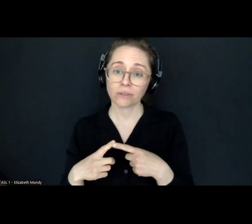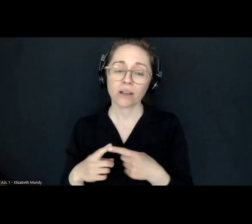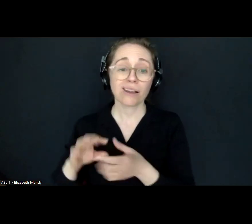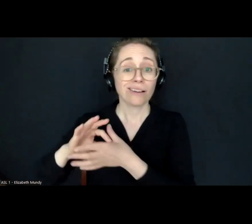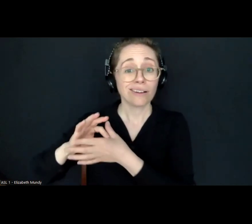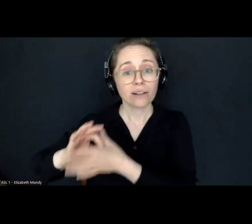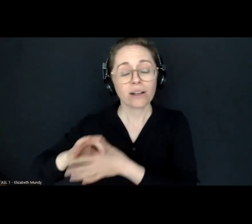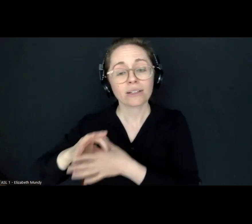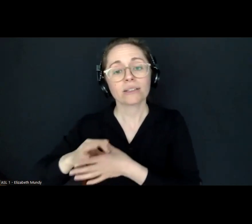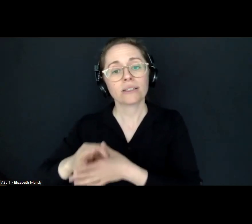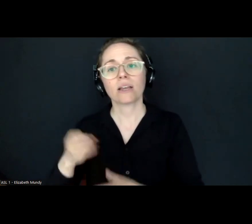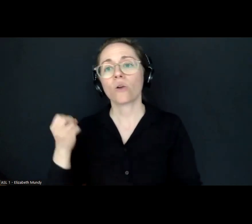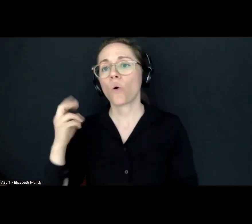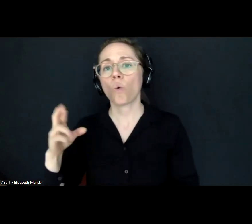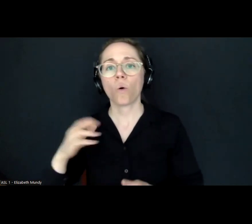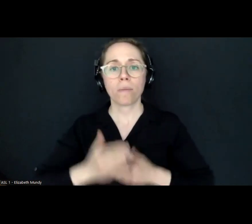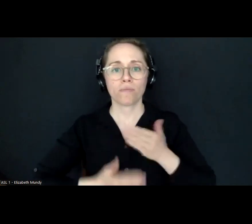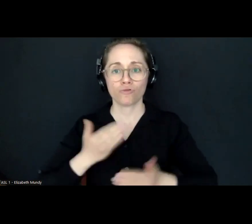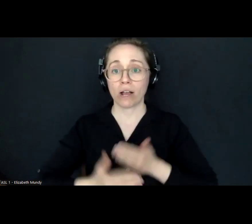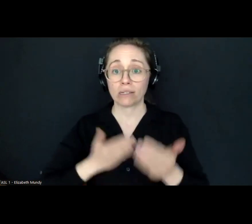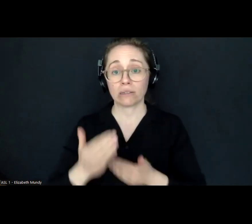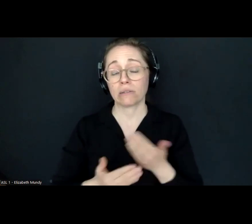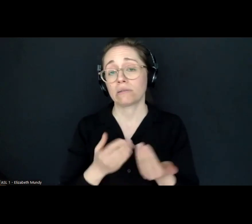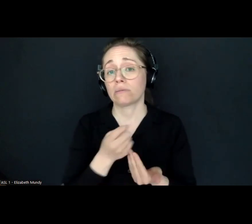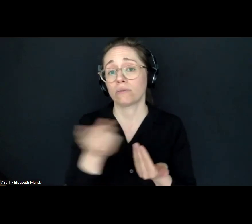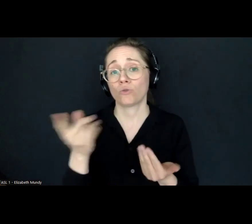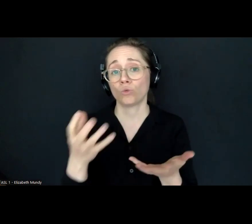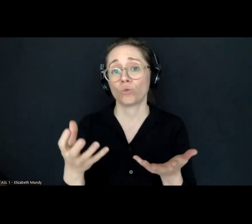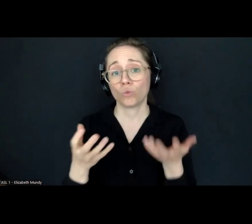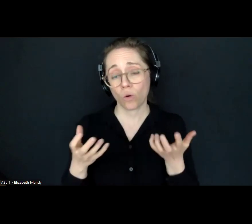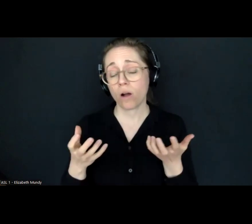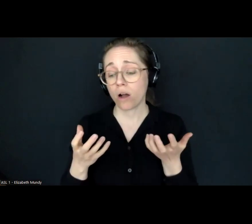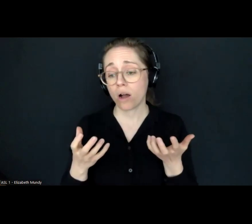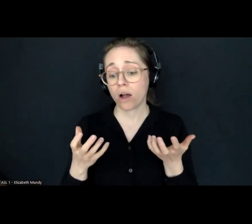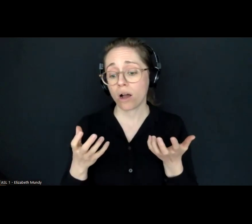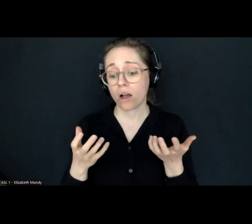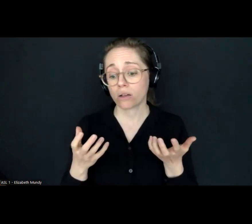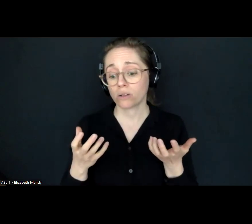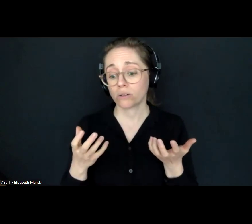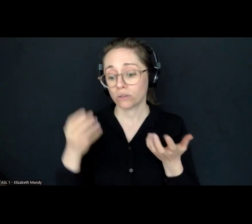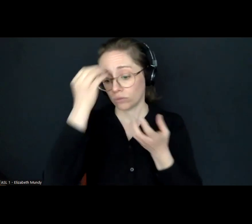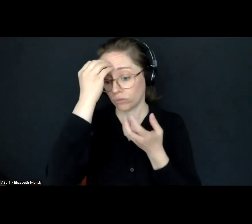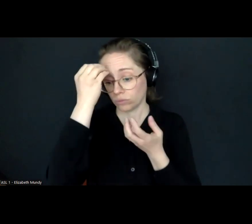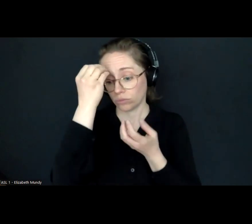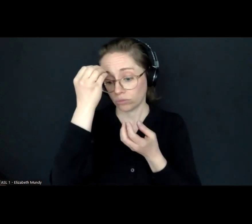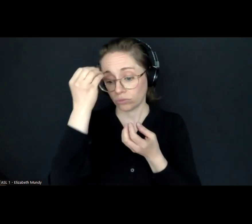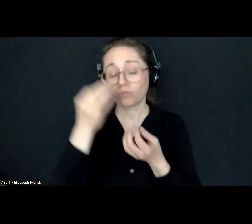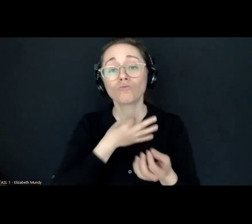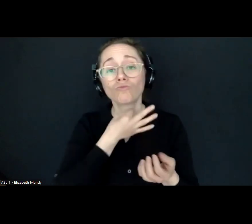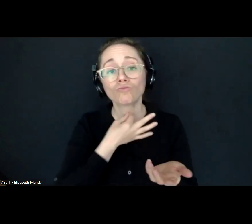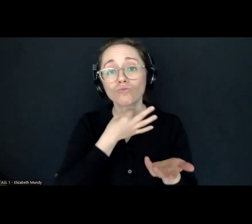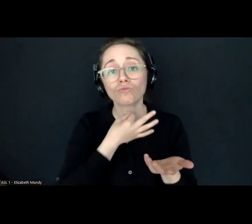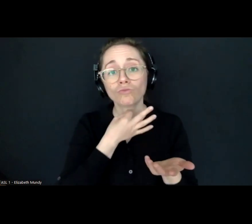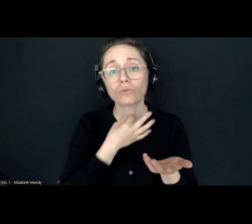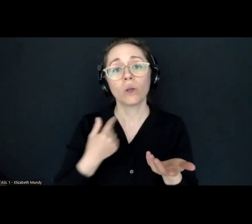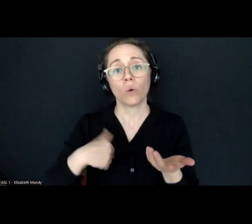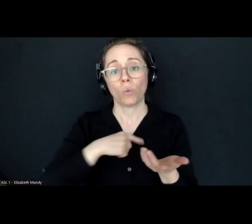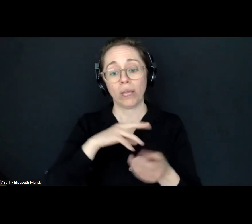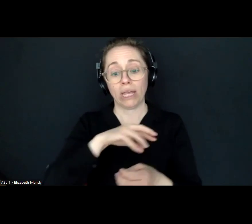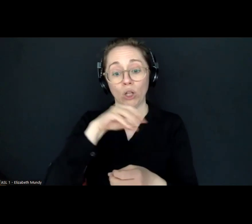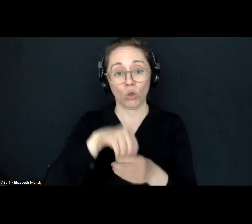content or process that you would like to ensure that we are including on this day of action? Anything